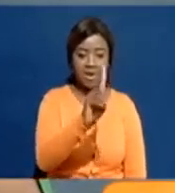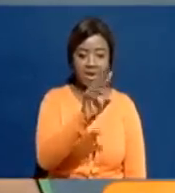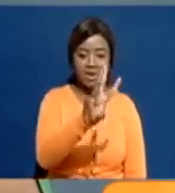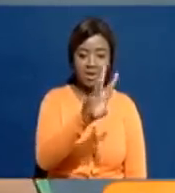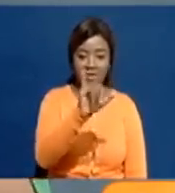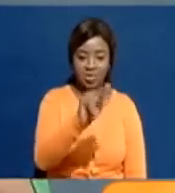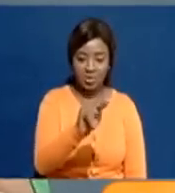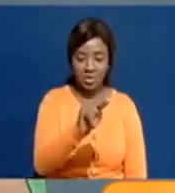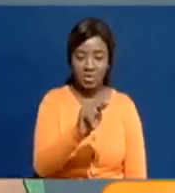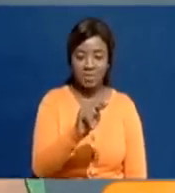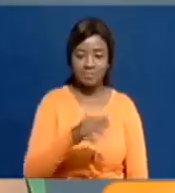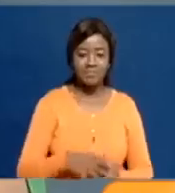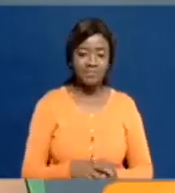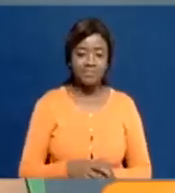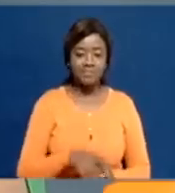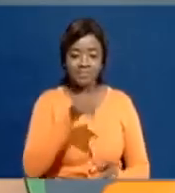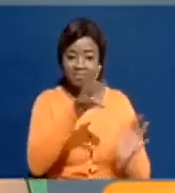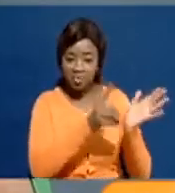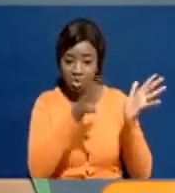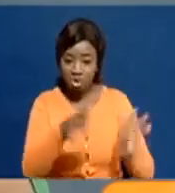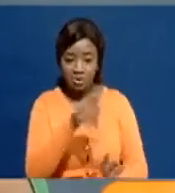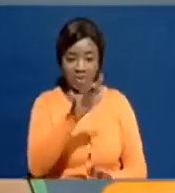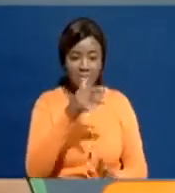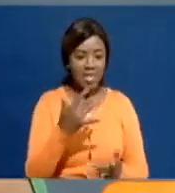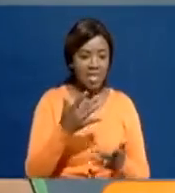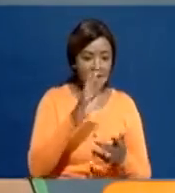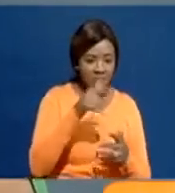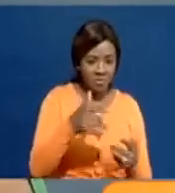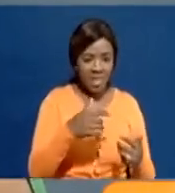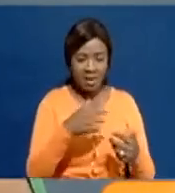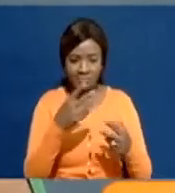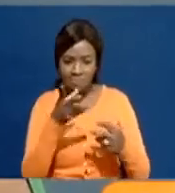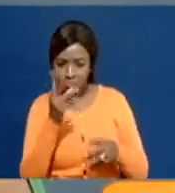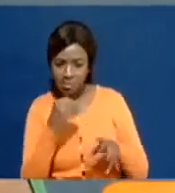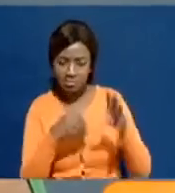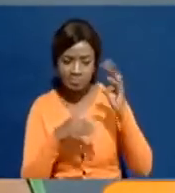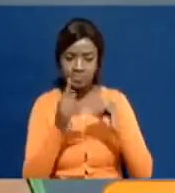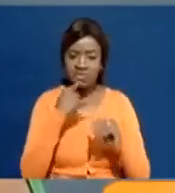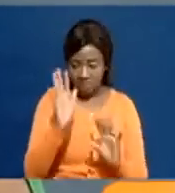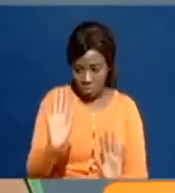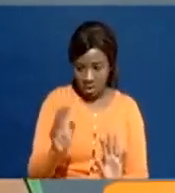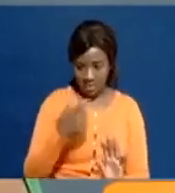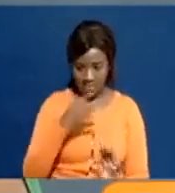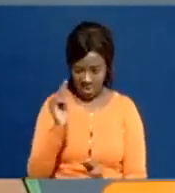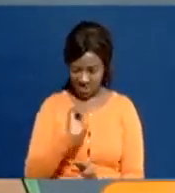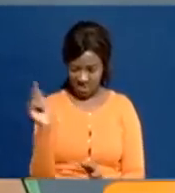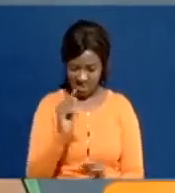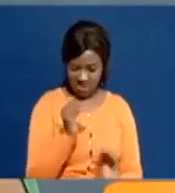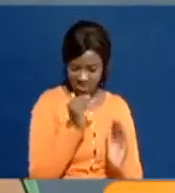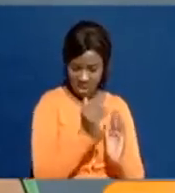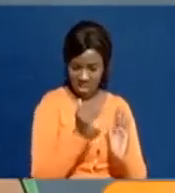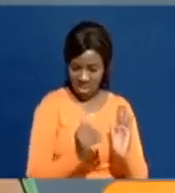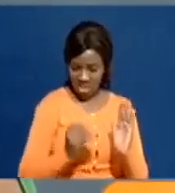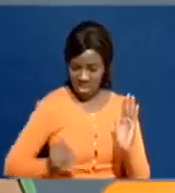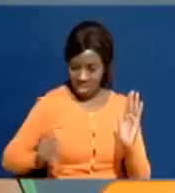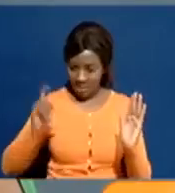at the Nelson Awori Center. And I loved that we started there. We started from learning, from him saying, let me teach you. Step by step, these are the tests we